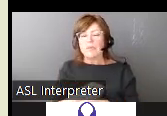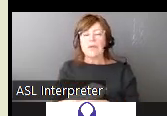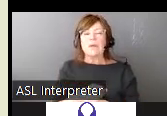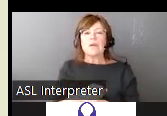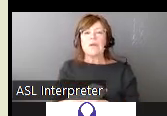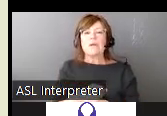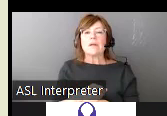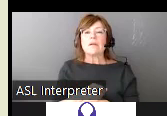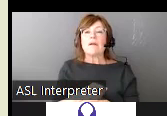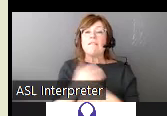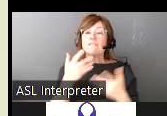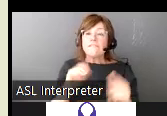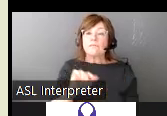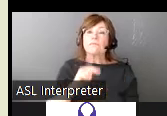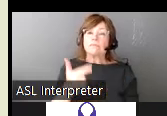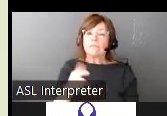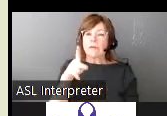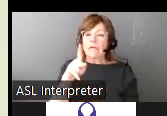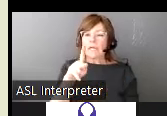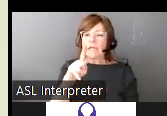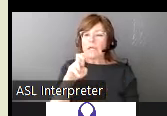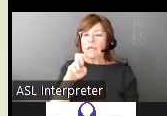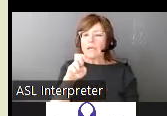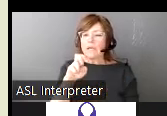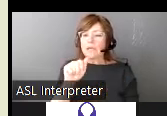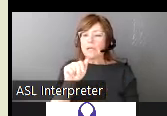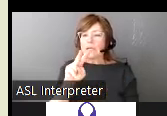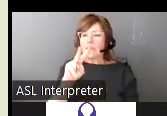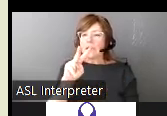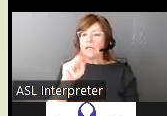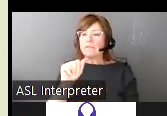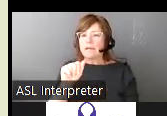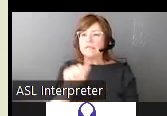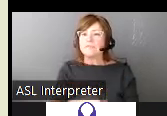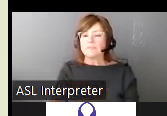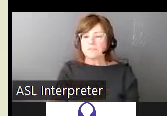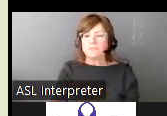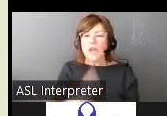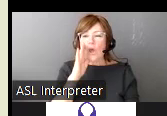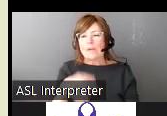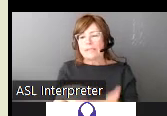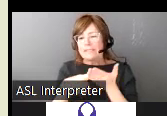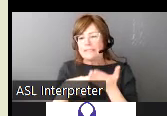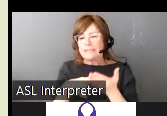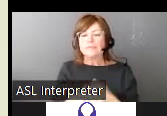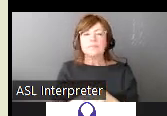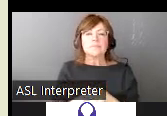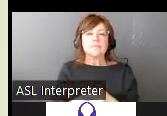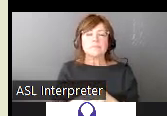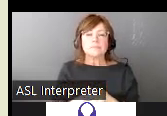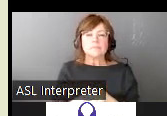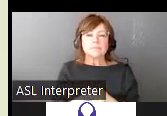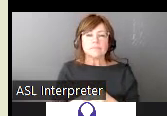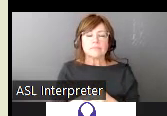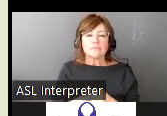followed by Keefer, who will talk about the rest of the qualitative data analysis. So